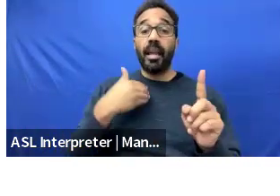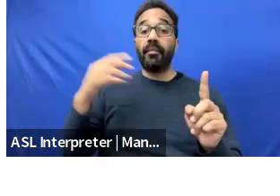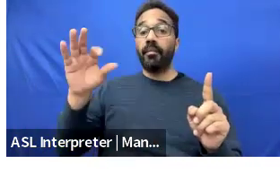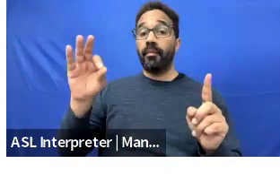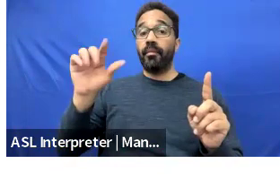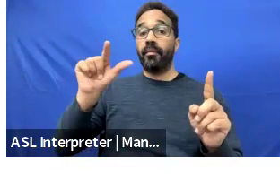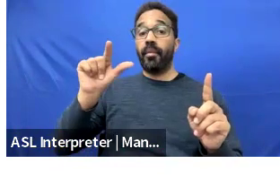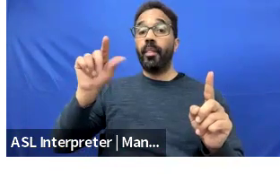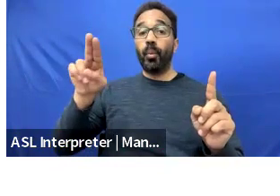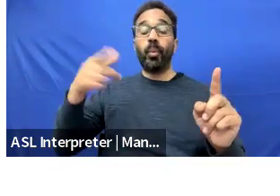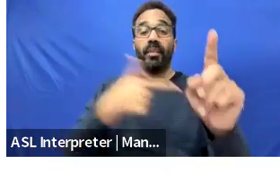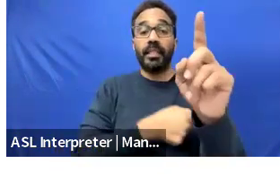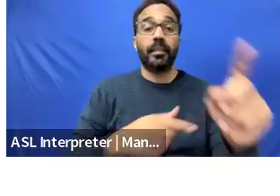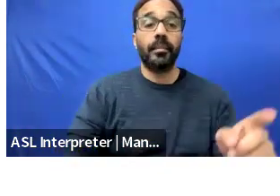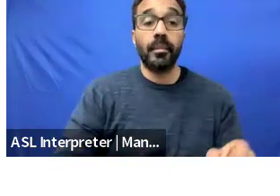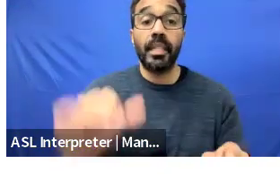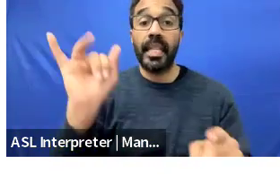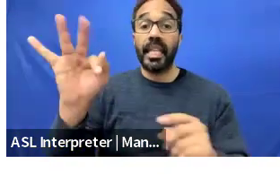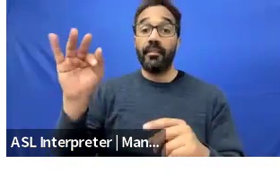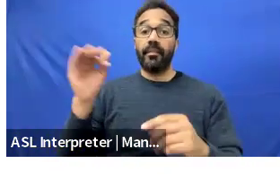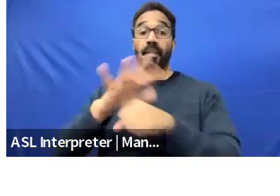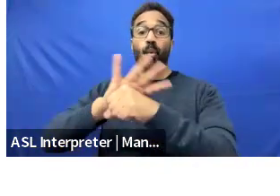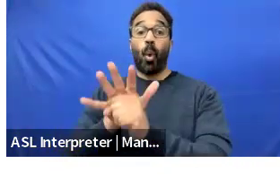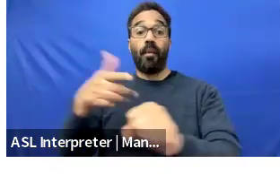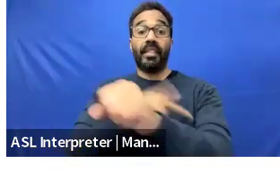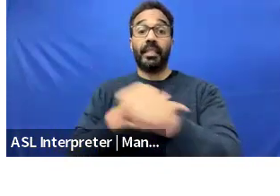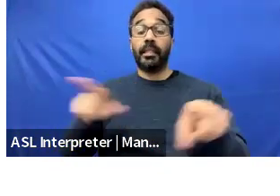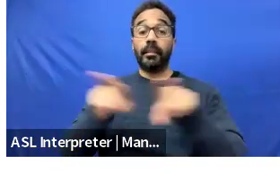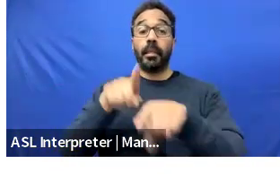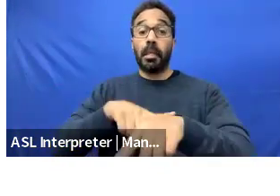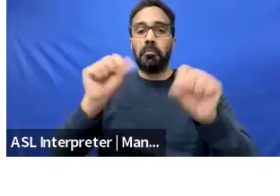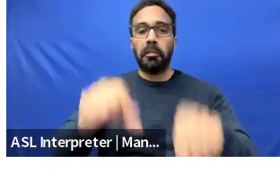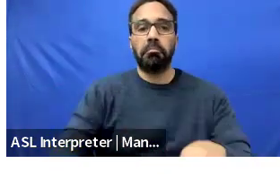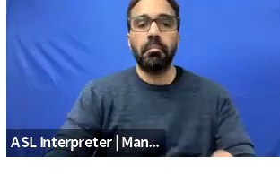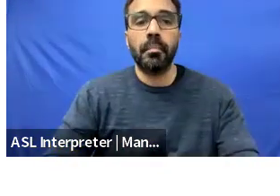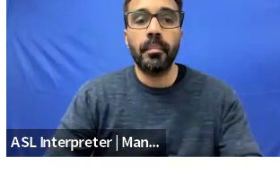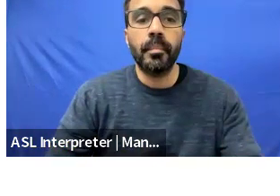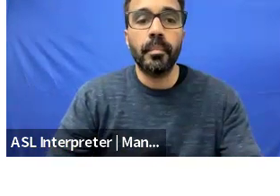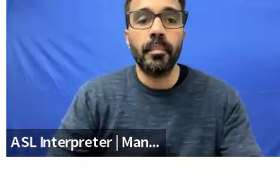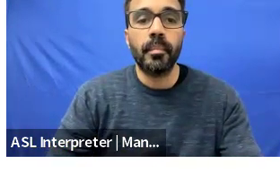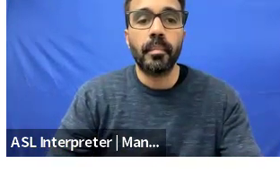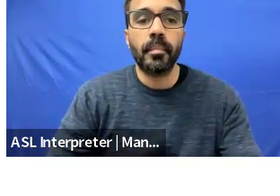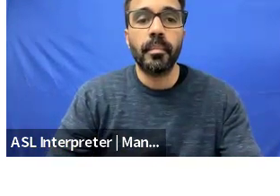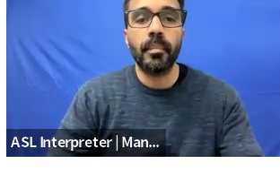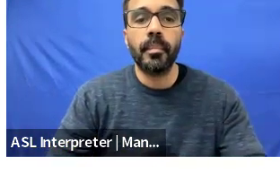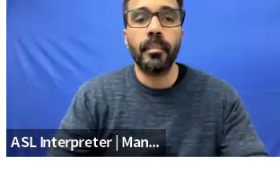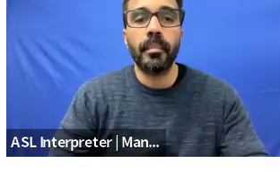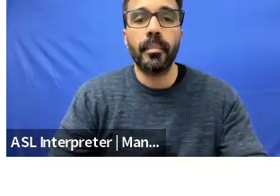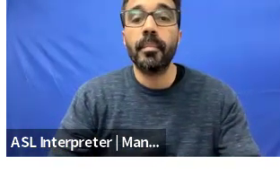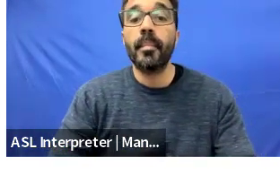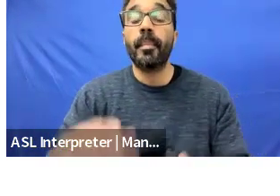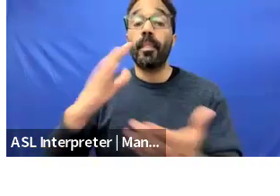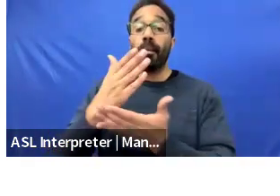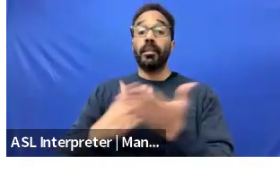you get the COVID vaccine at the same time. Some of our school-based health centers are still offering the flu